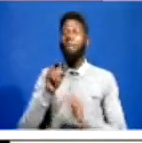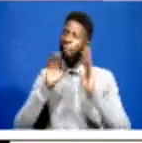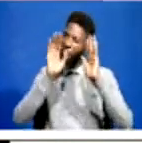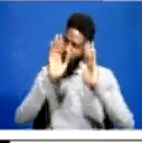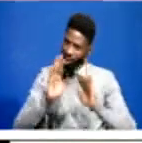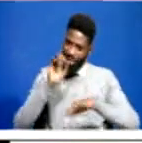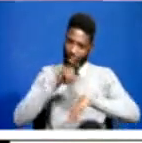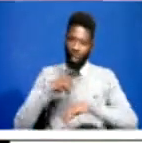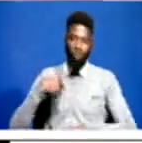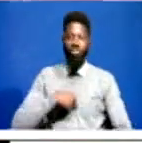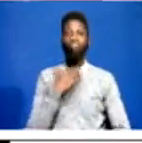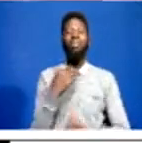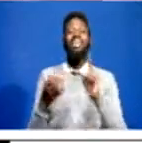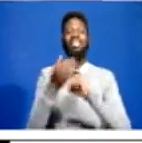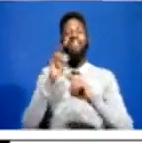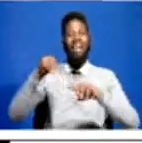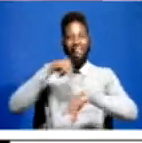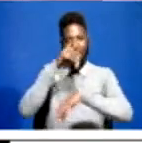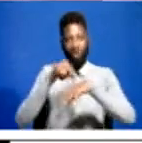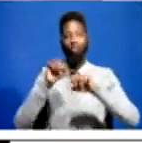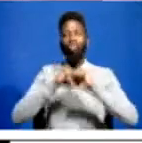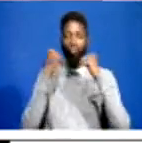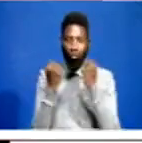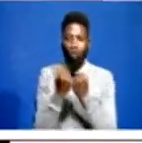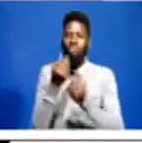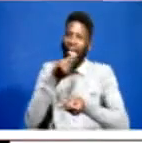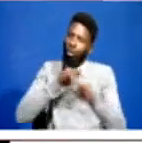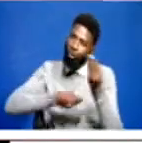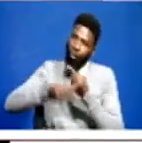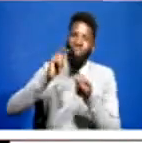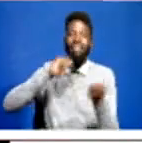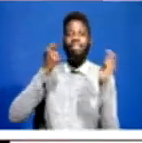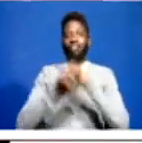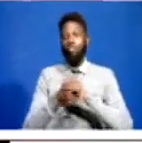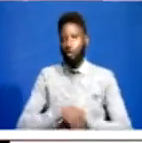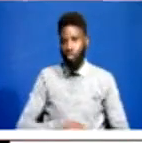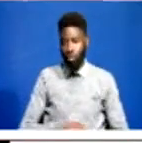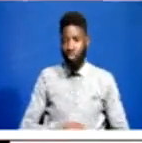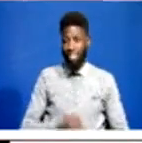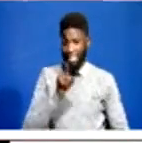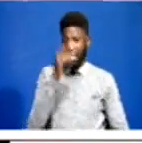transformation. This is why the state of the judiciary matters to everyone in Kenya.